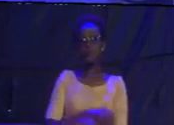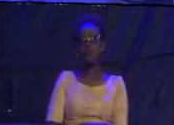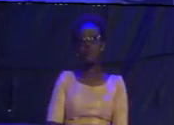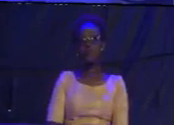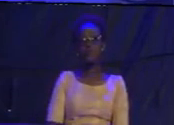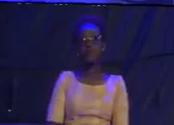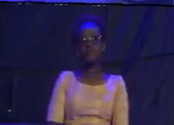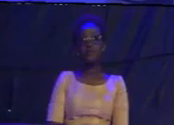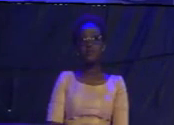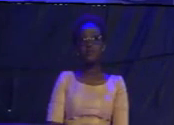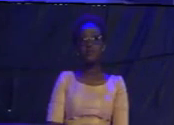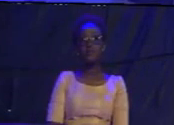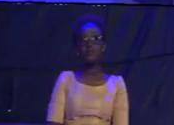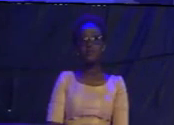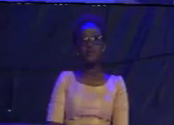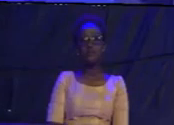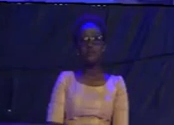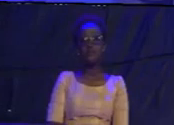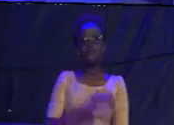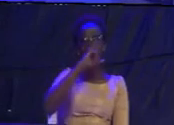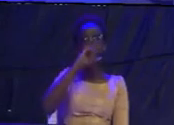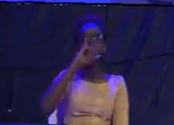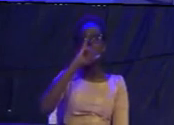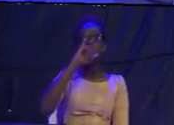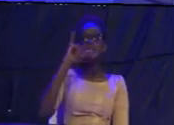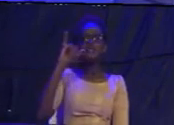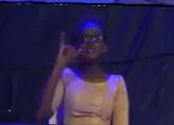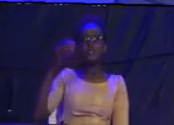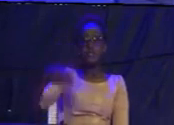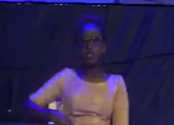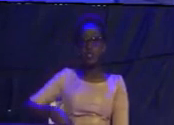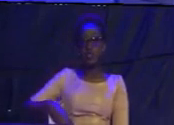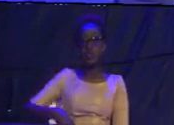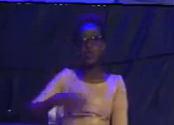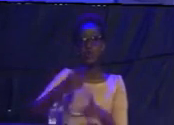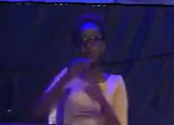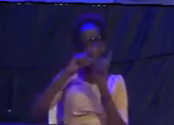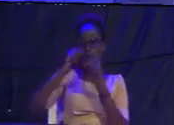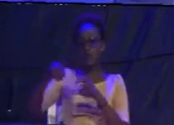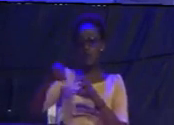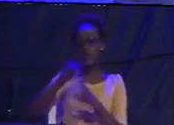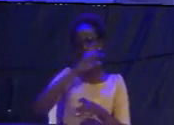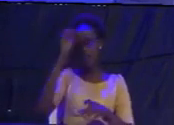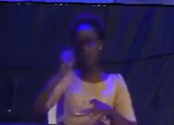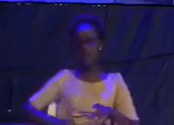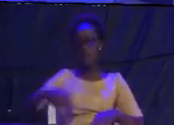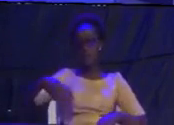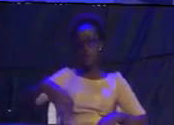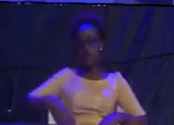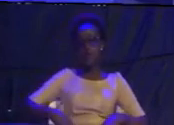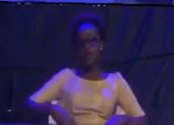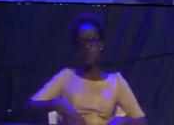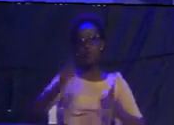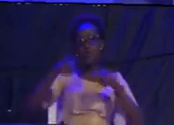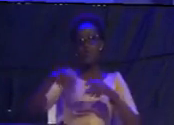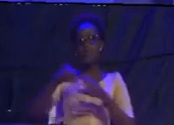of Keturah whose name was Afer. Yakobo yagiye muri Africa. Jacob also came to Africa.